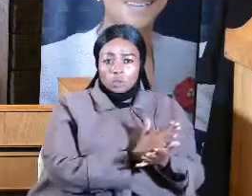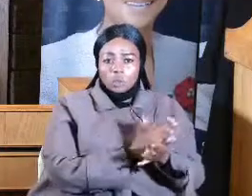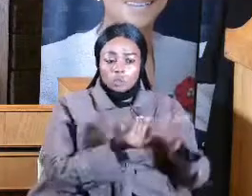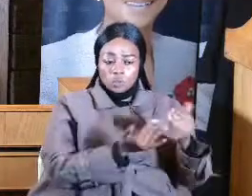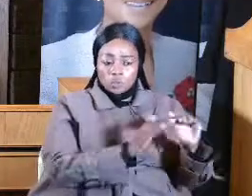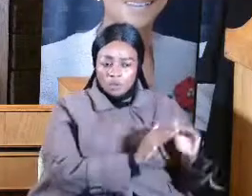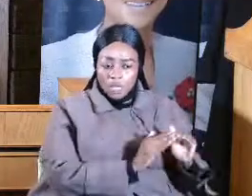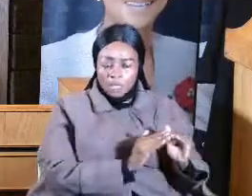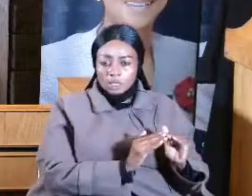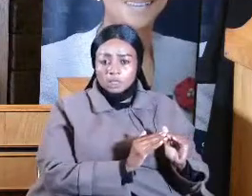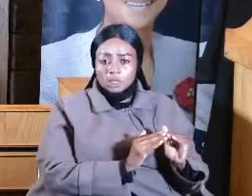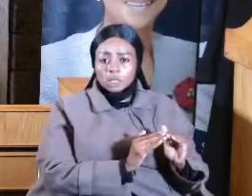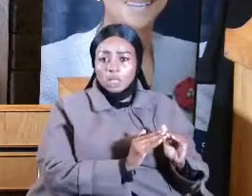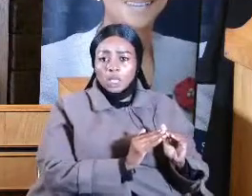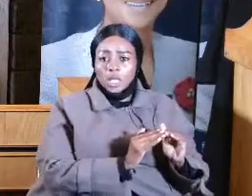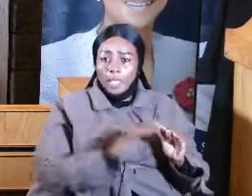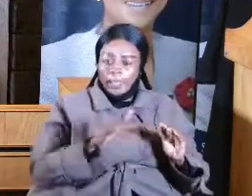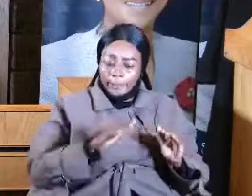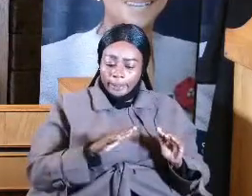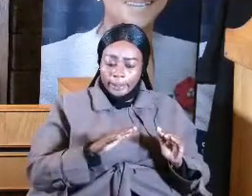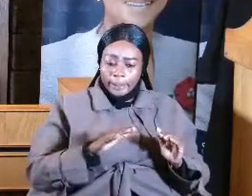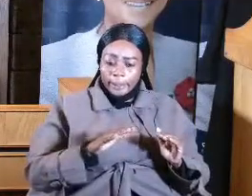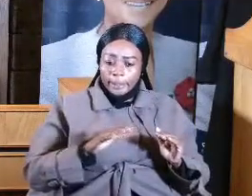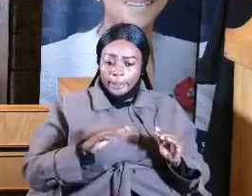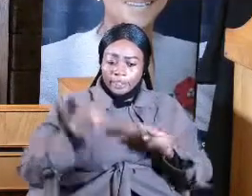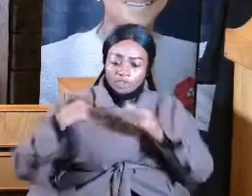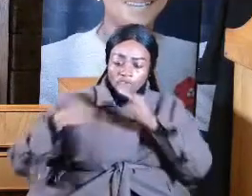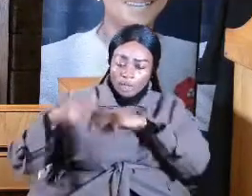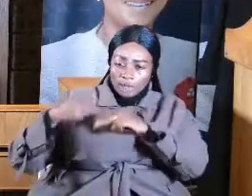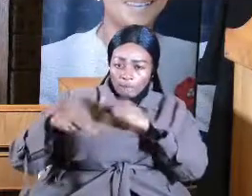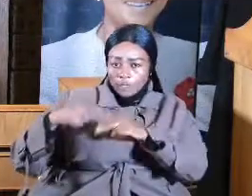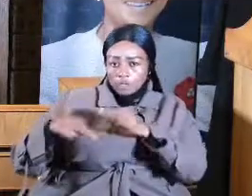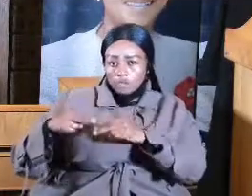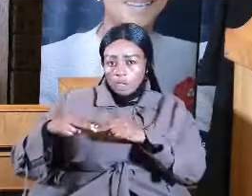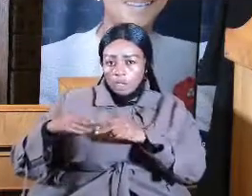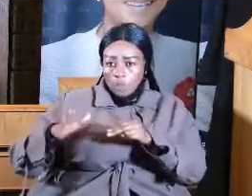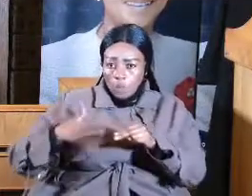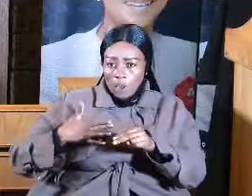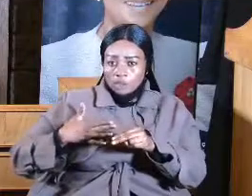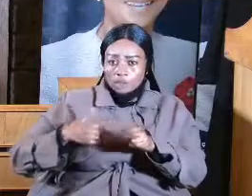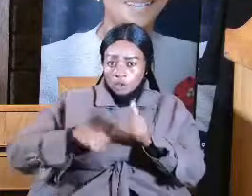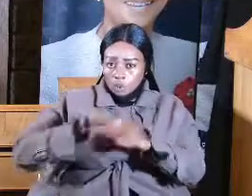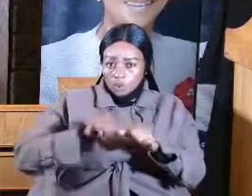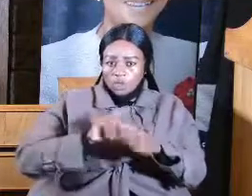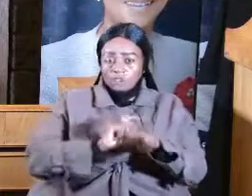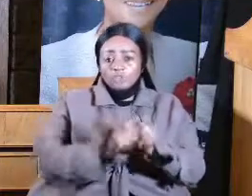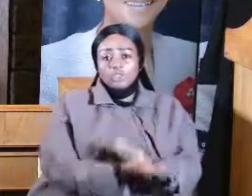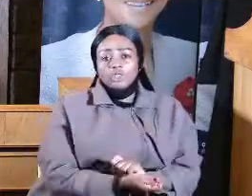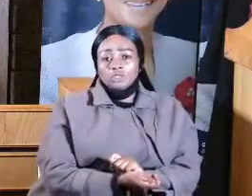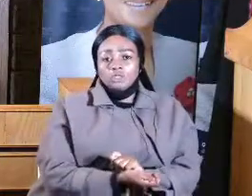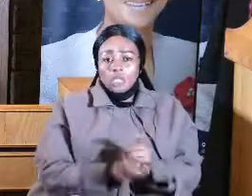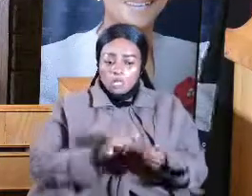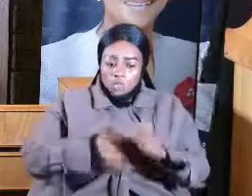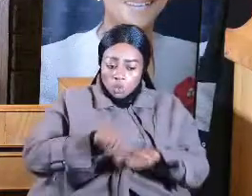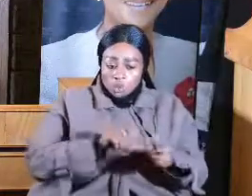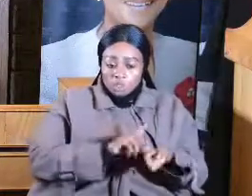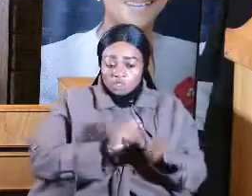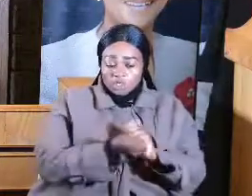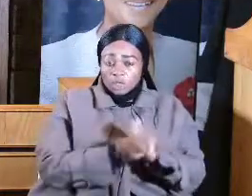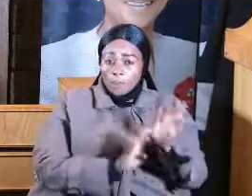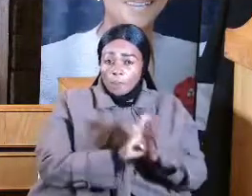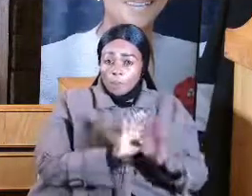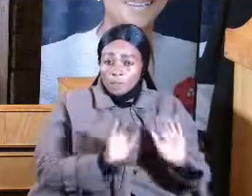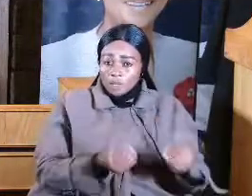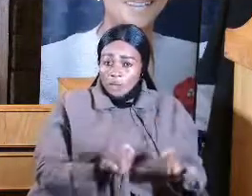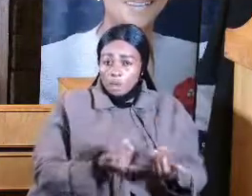society, and to raise generations that try to establish social change. How to promote social change,